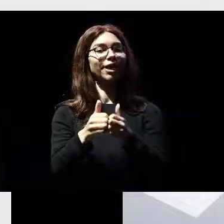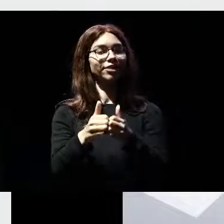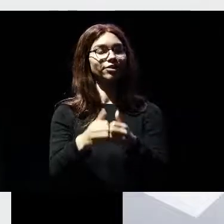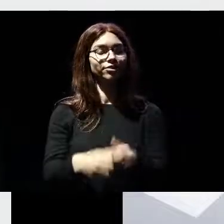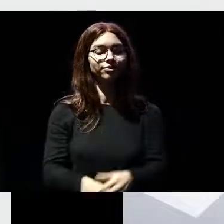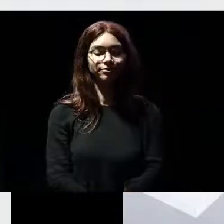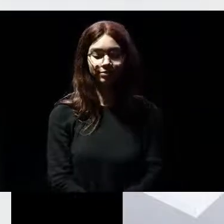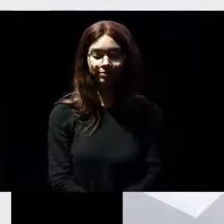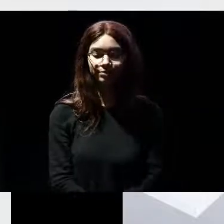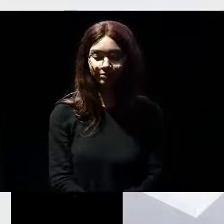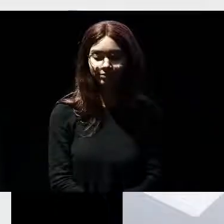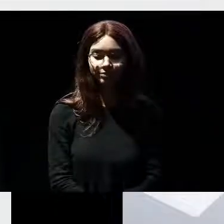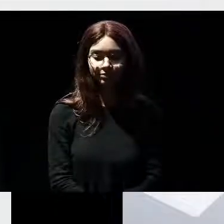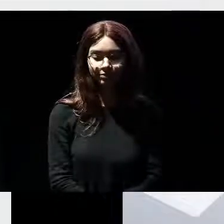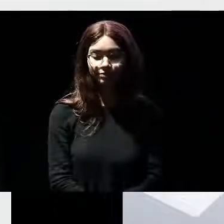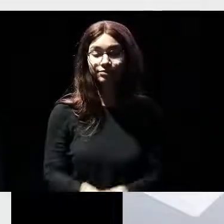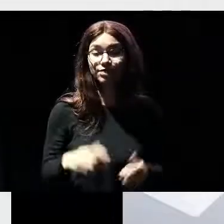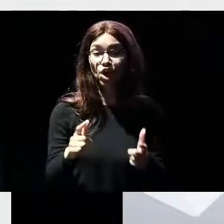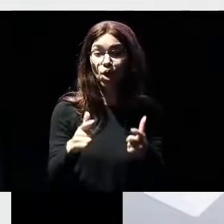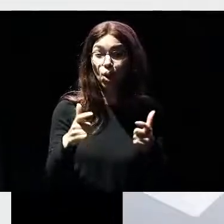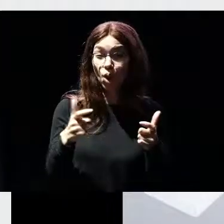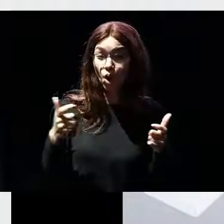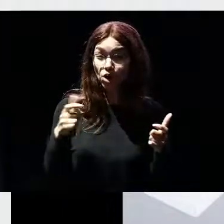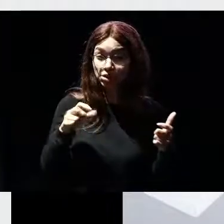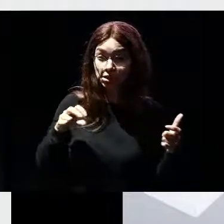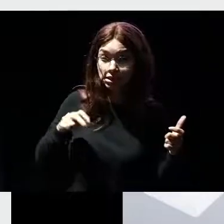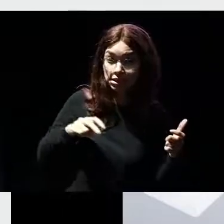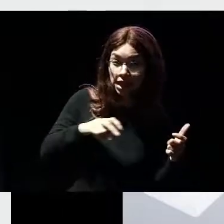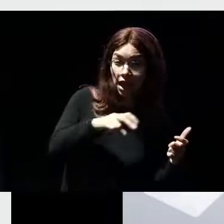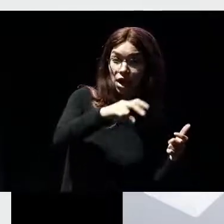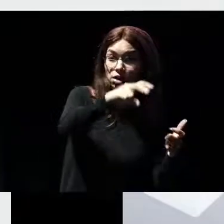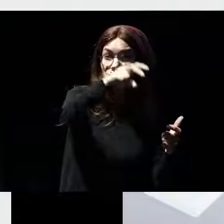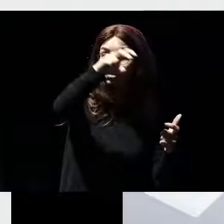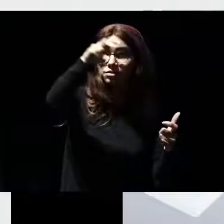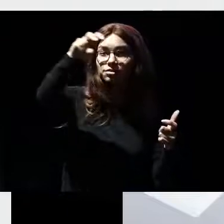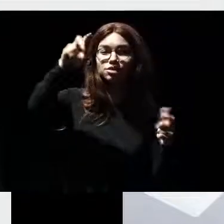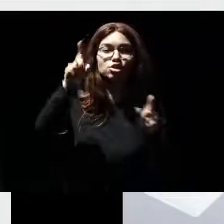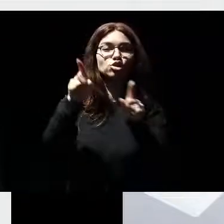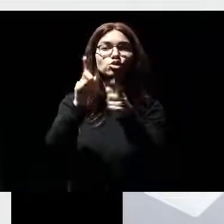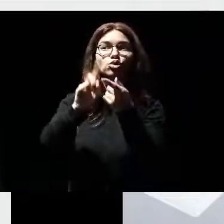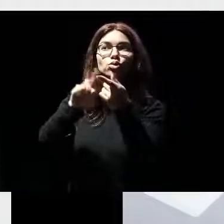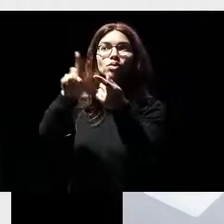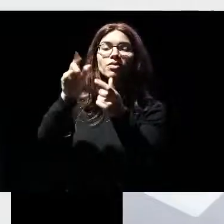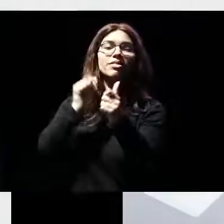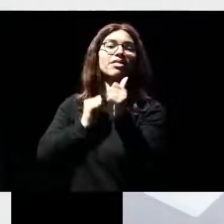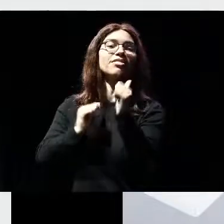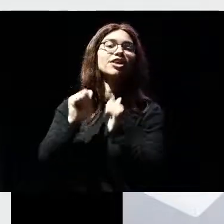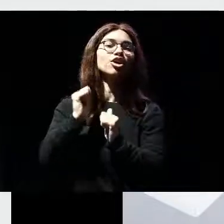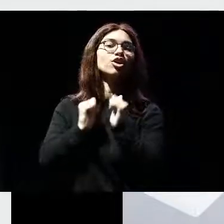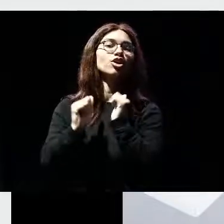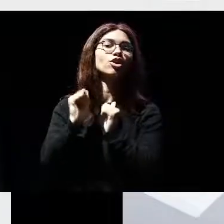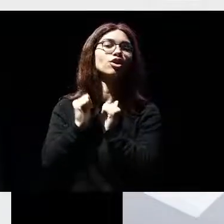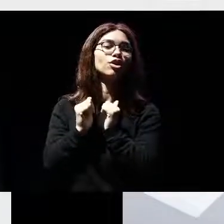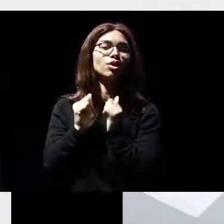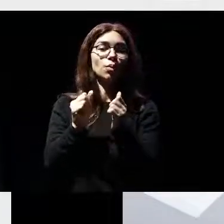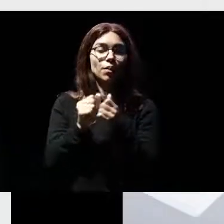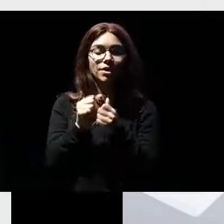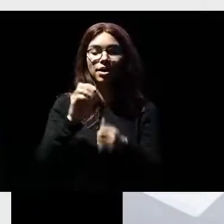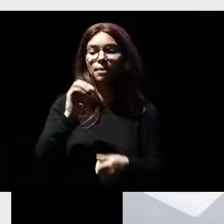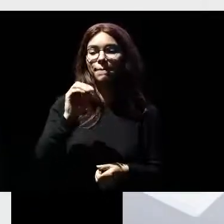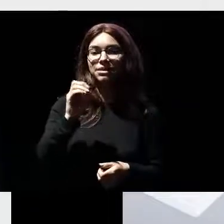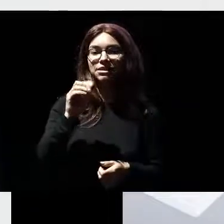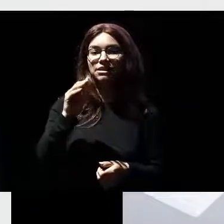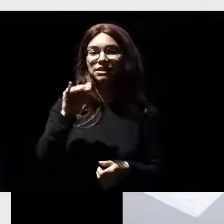And then large grand stair, which starts to lead you up to the theater with mezzanine inside